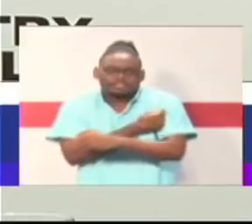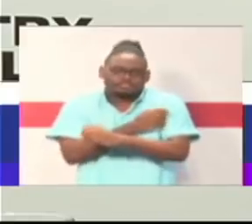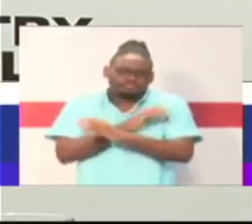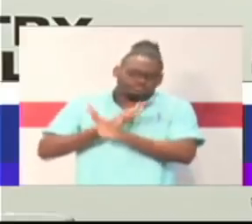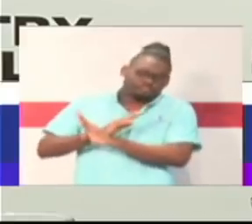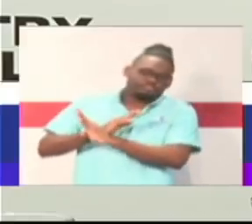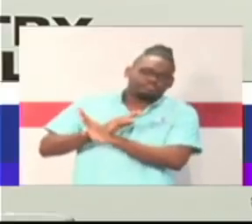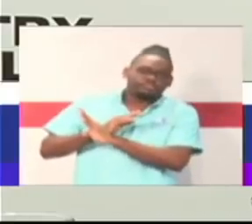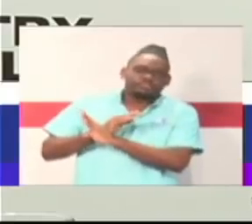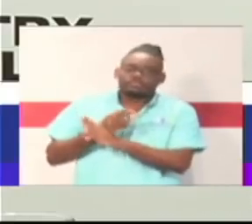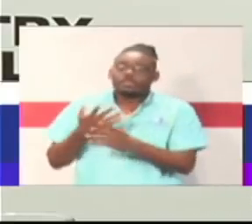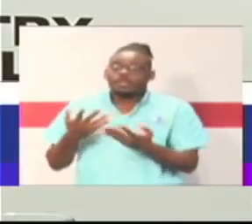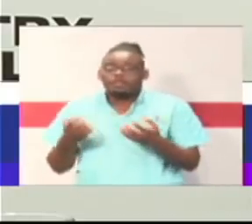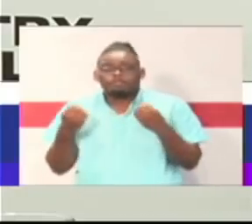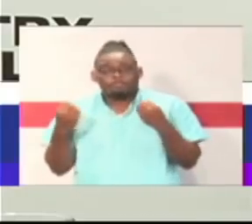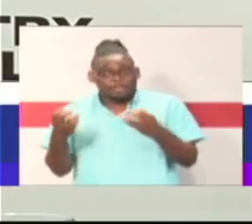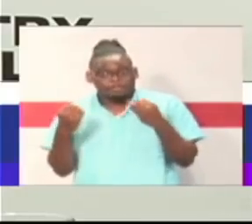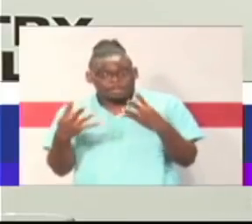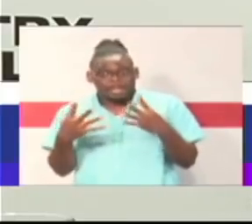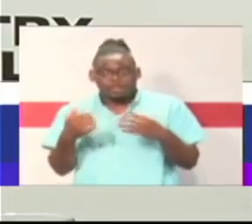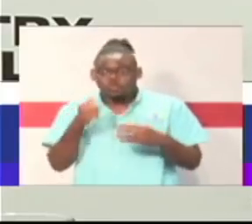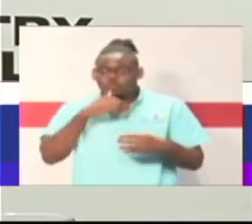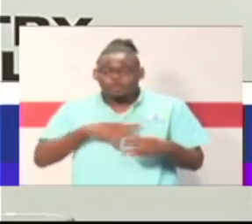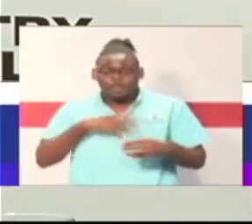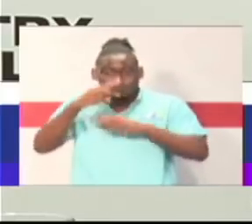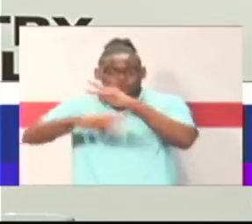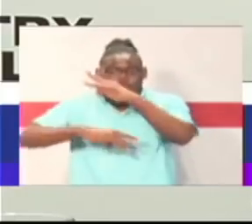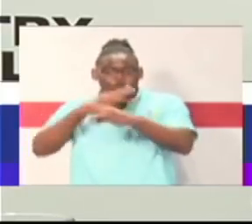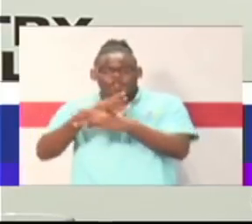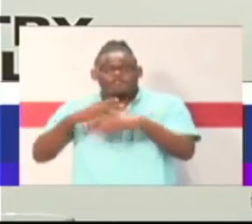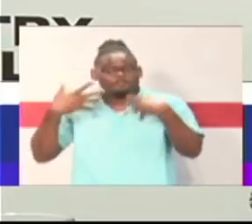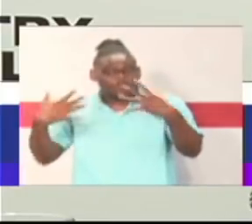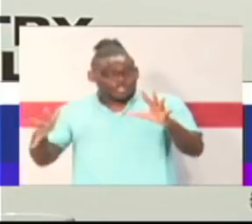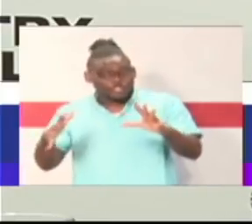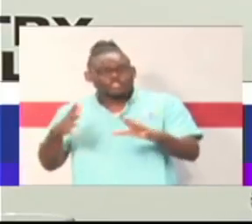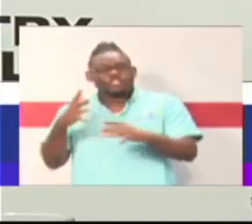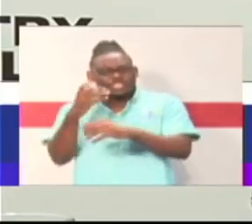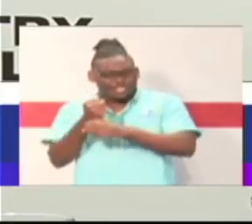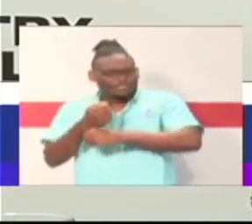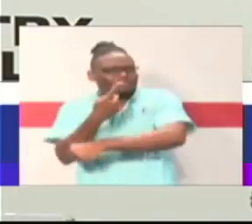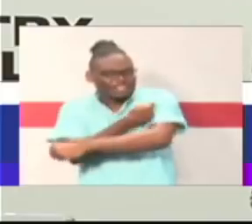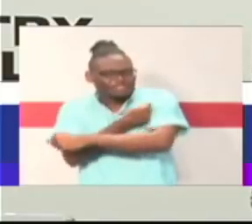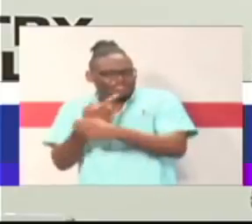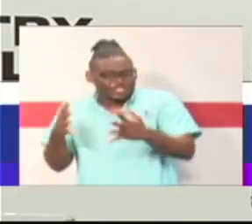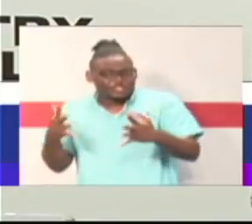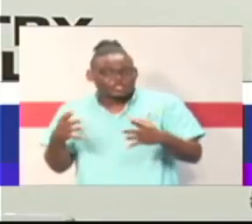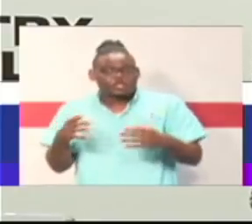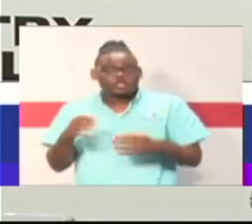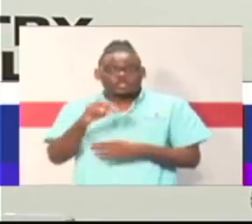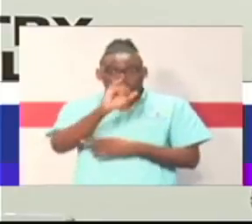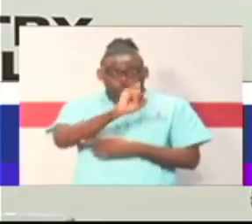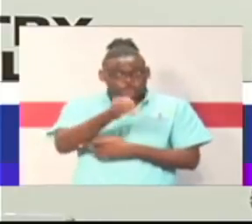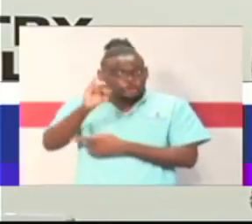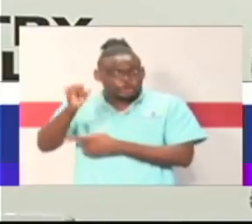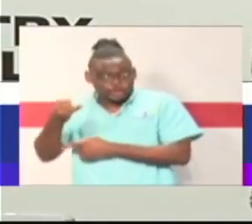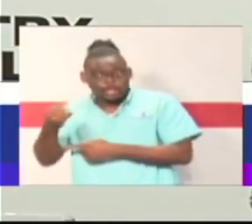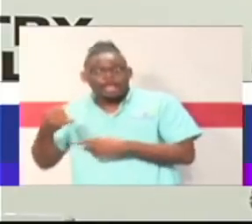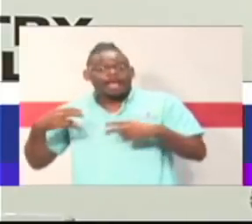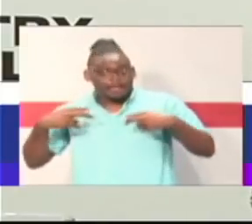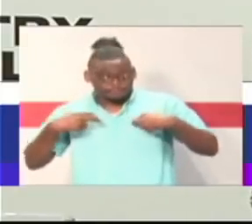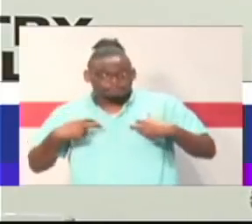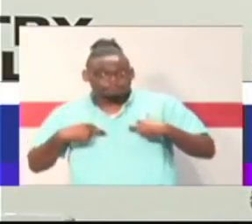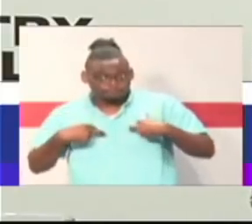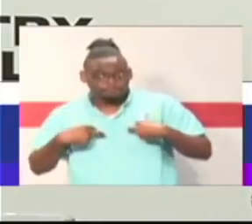gotten the vaccine. We were also reminded that Johnson & Johnson vaccine is available throughout